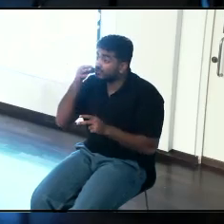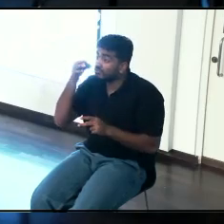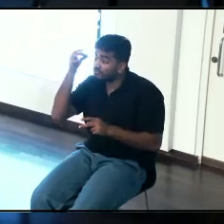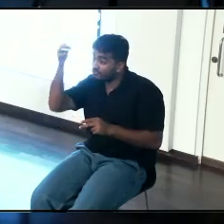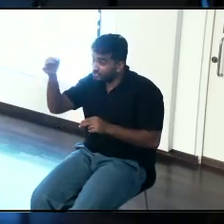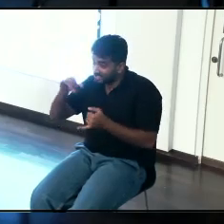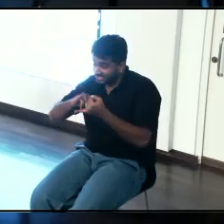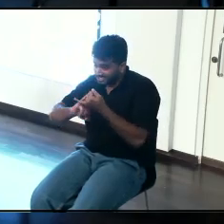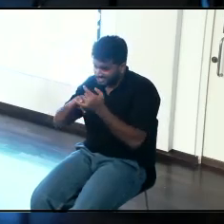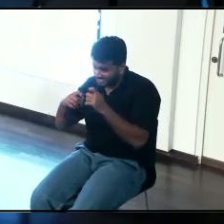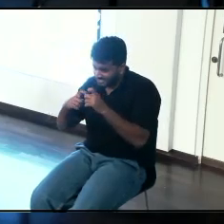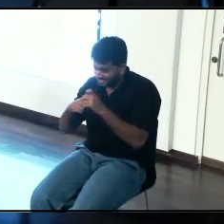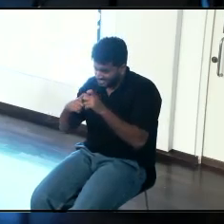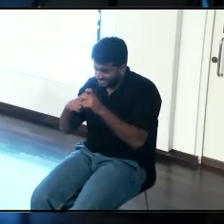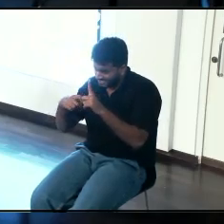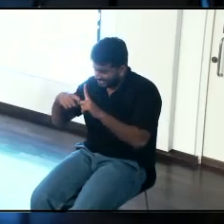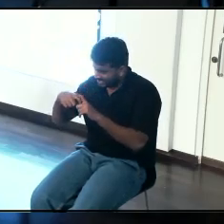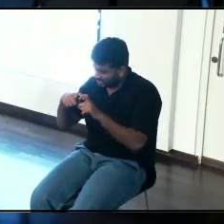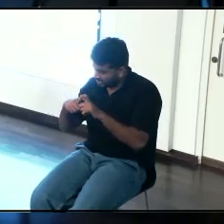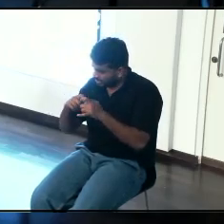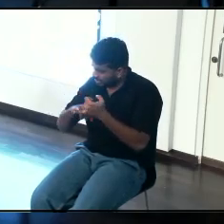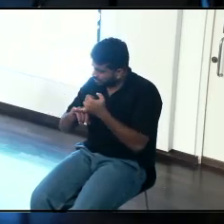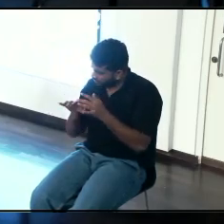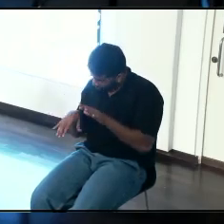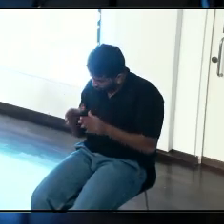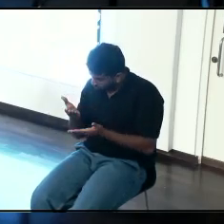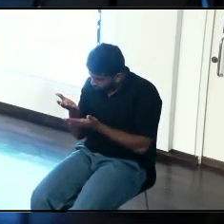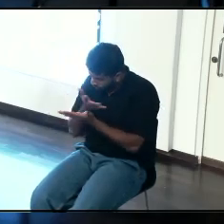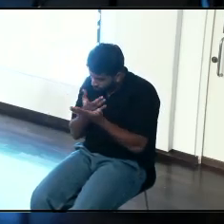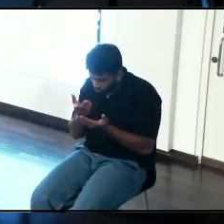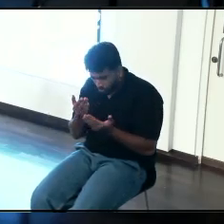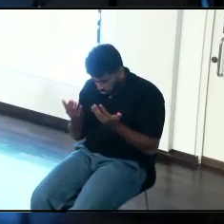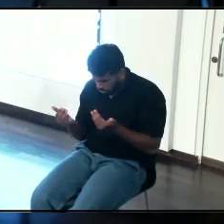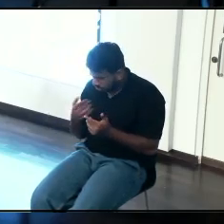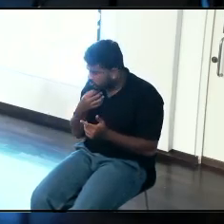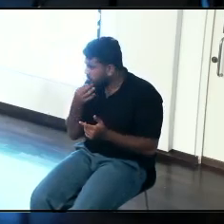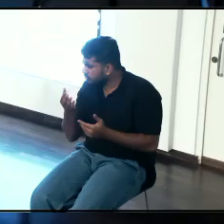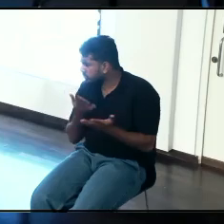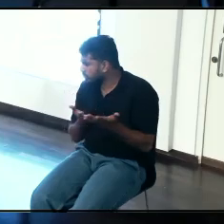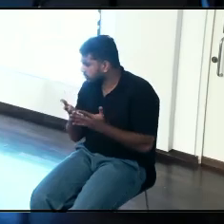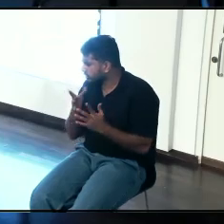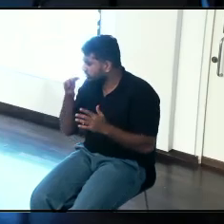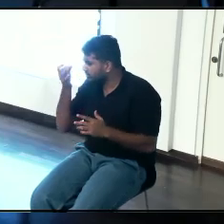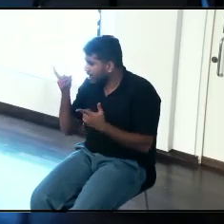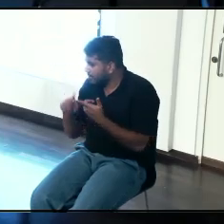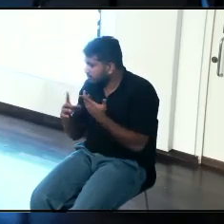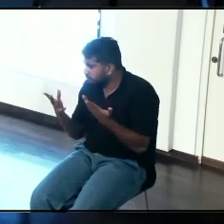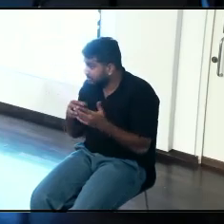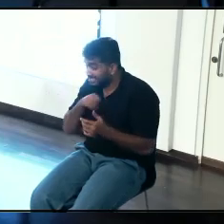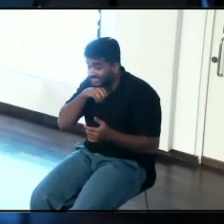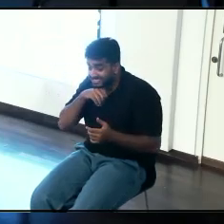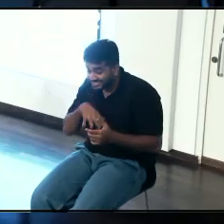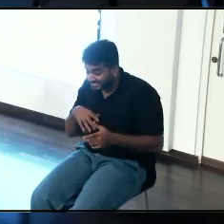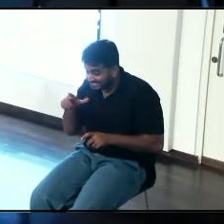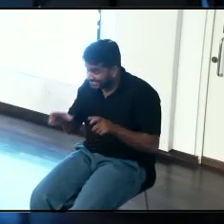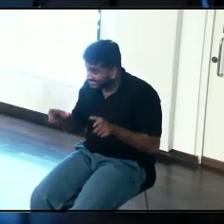seekers. Did you all get to talk to them about the future of these homes? Because I think the younger generation, most of them